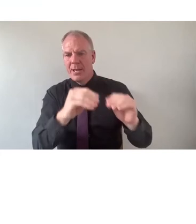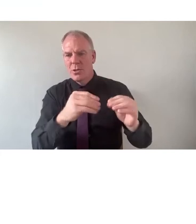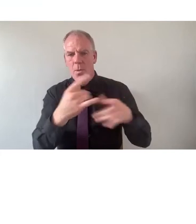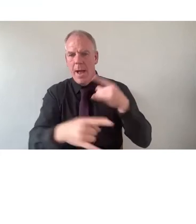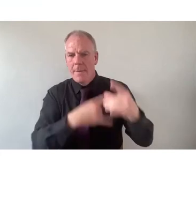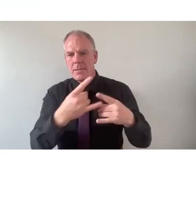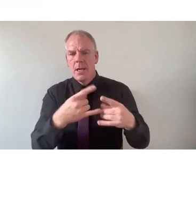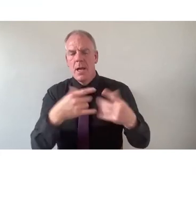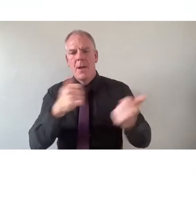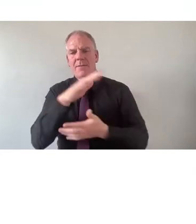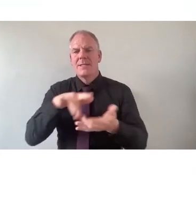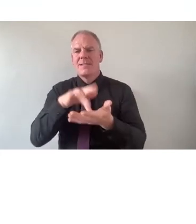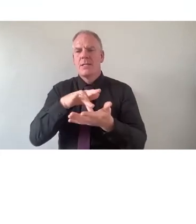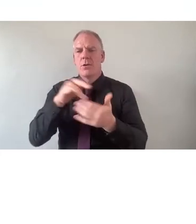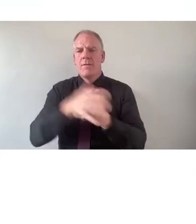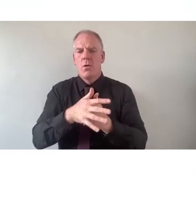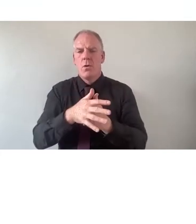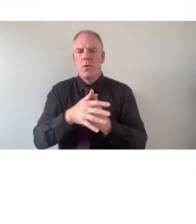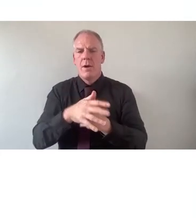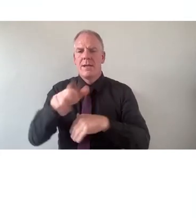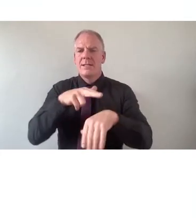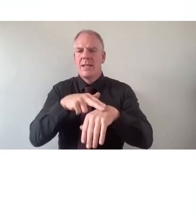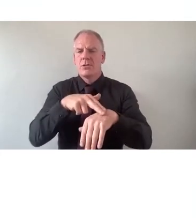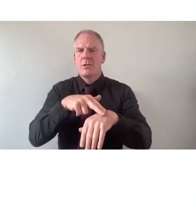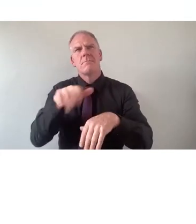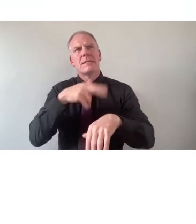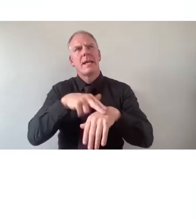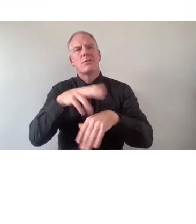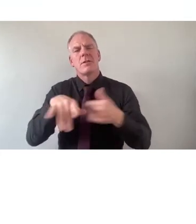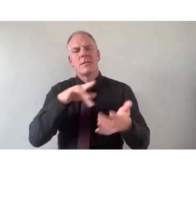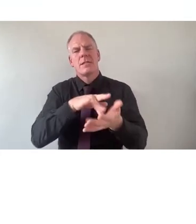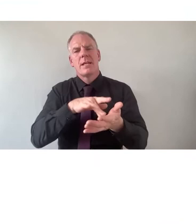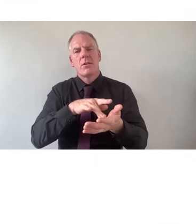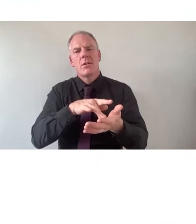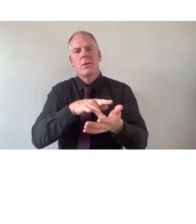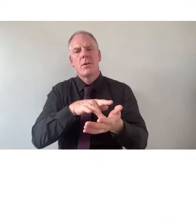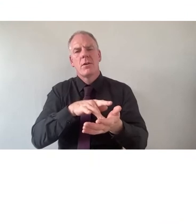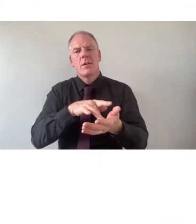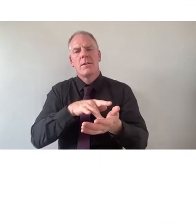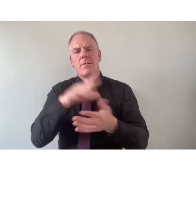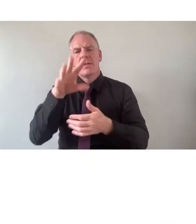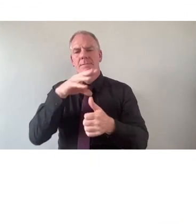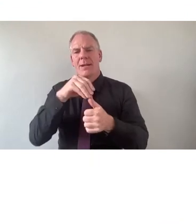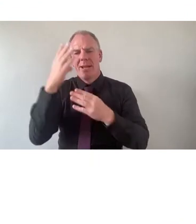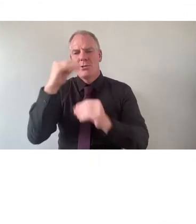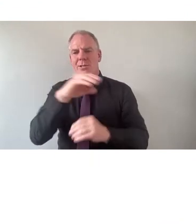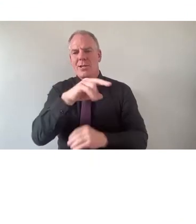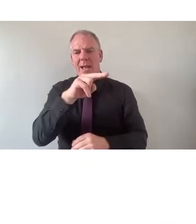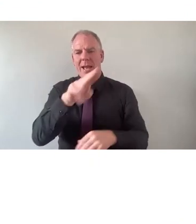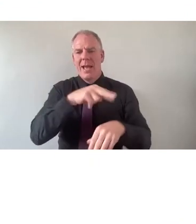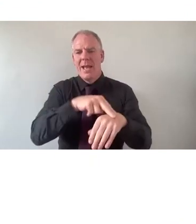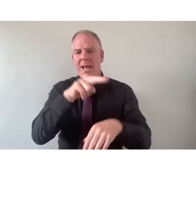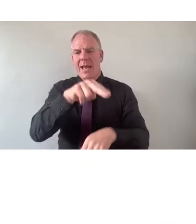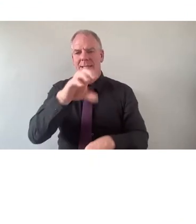have a center for the National Center for NCSE, I can't remember what it stands for now, Special